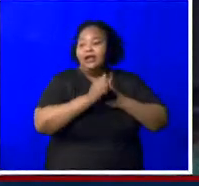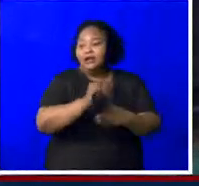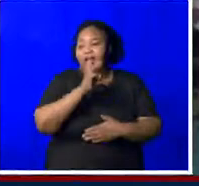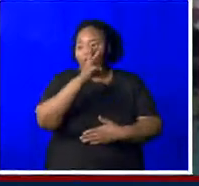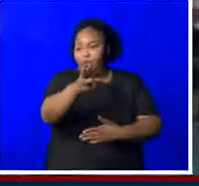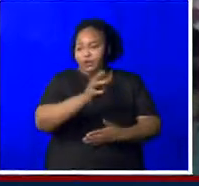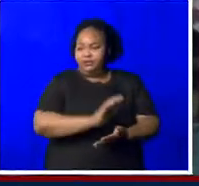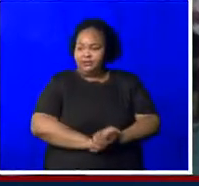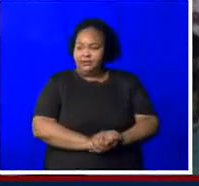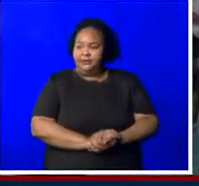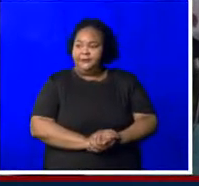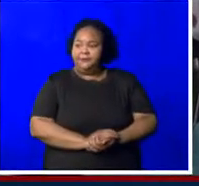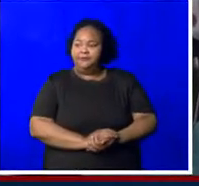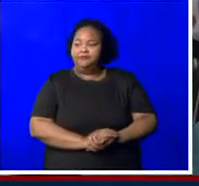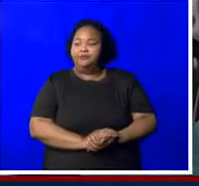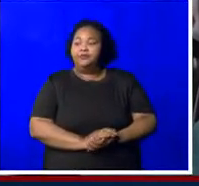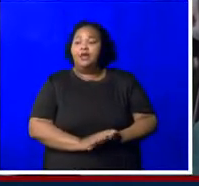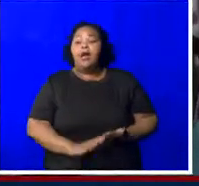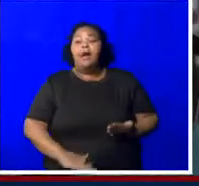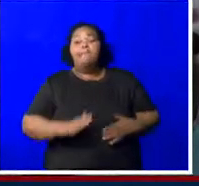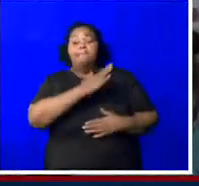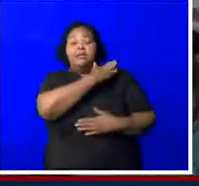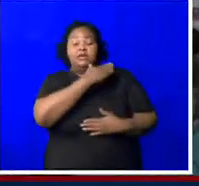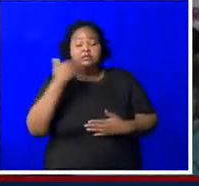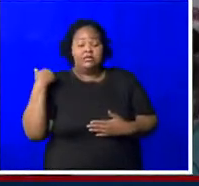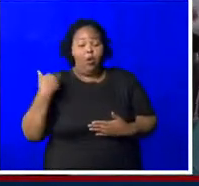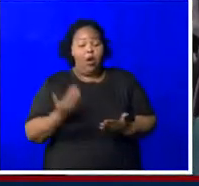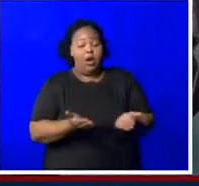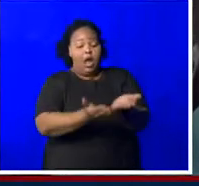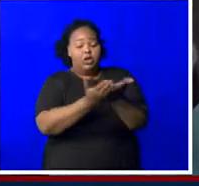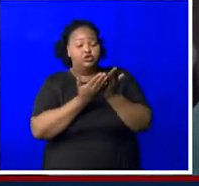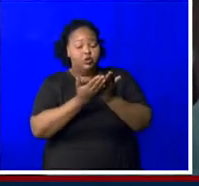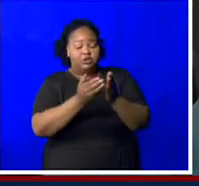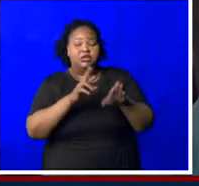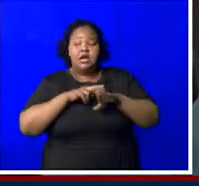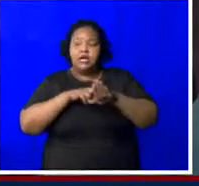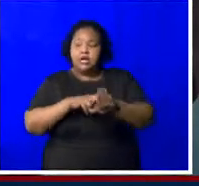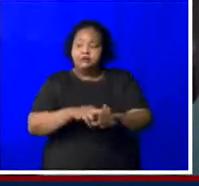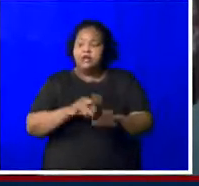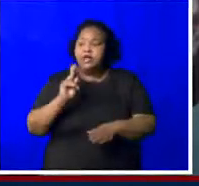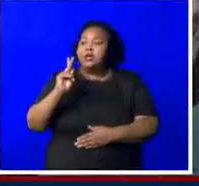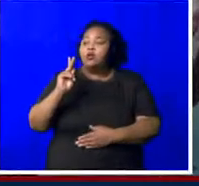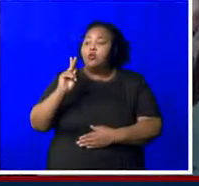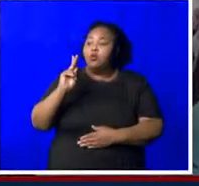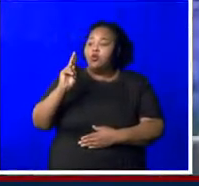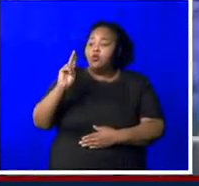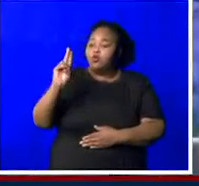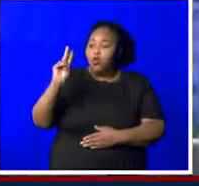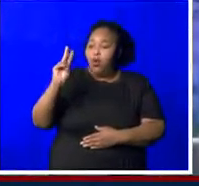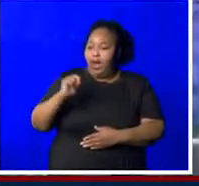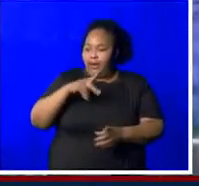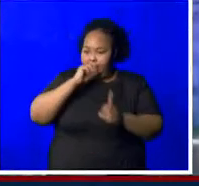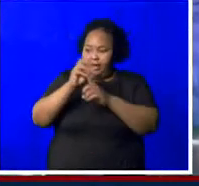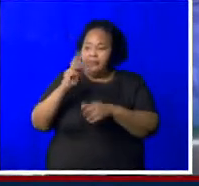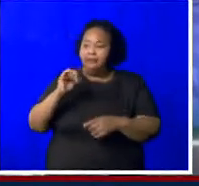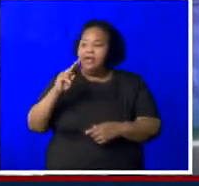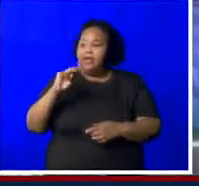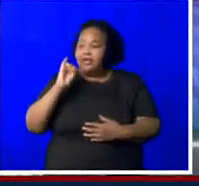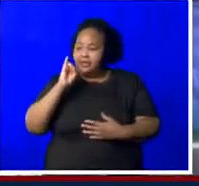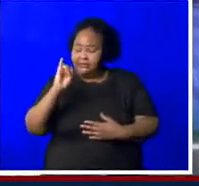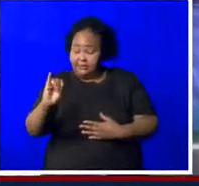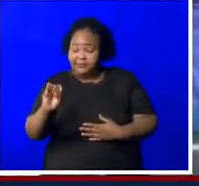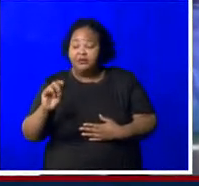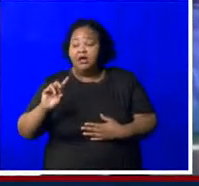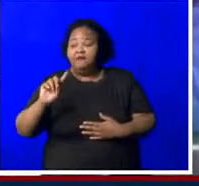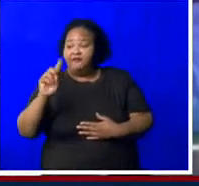kumabhalalelo omncane kulomsebenzi nanekimnisi lowethule inkulumo yakhe ngekuthi abonge kakhulu ngalolu sito lolunikethwe